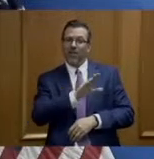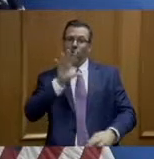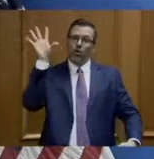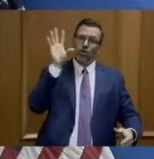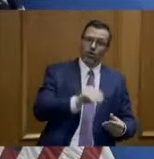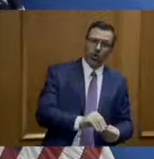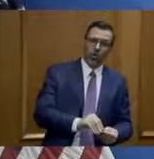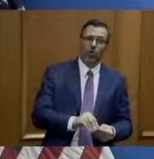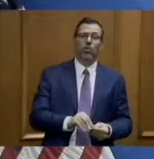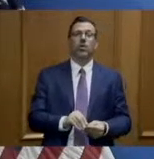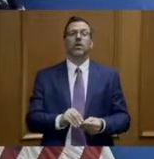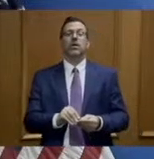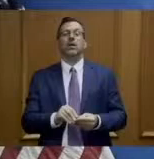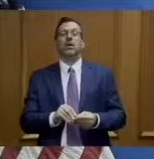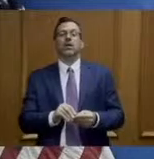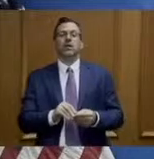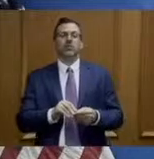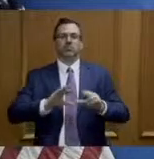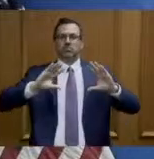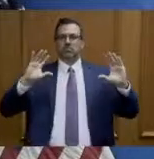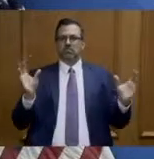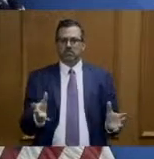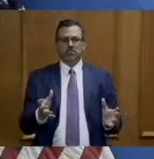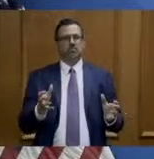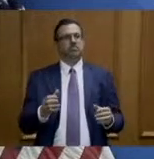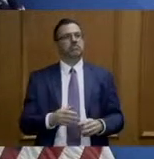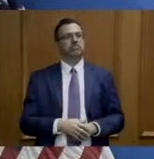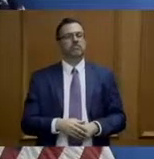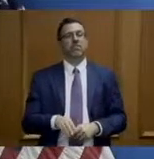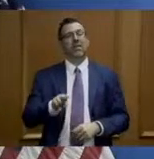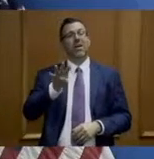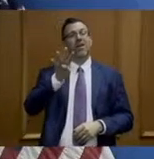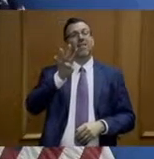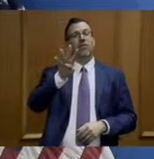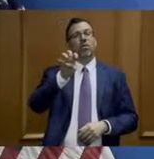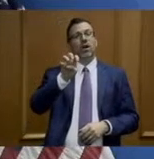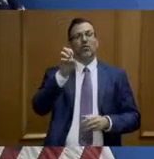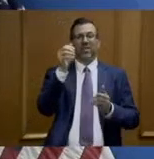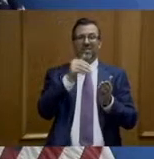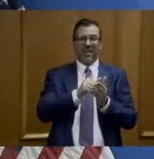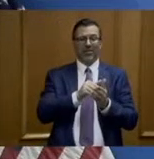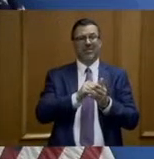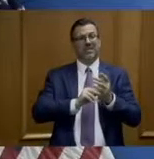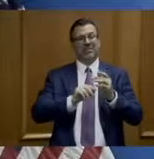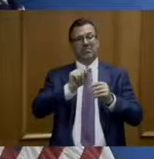400,000 Tennesseans out of work as we consider all the data points that